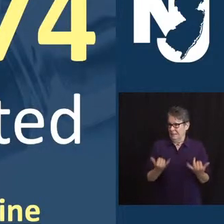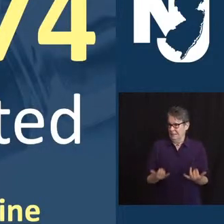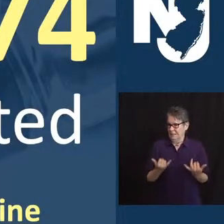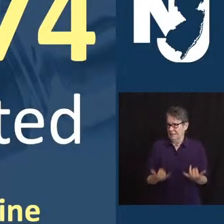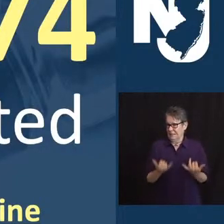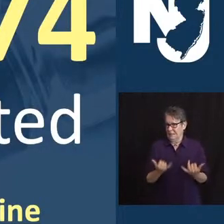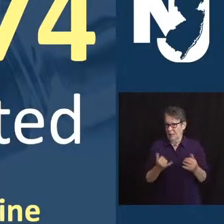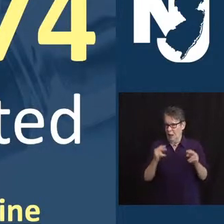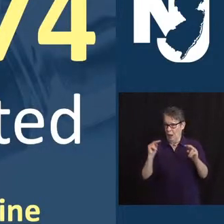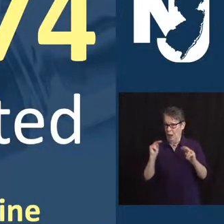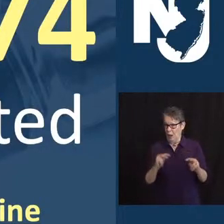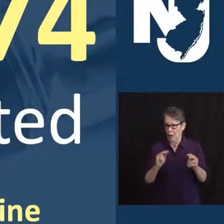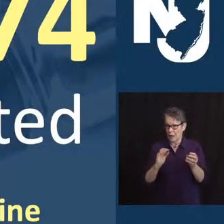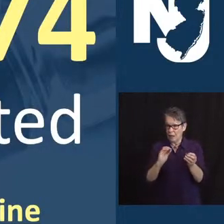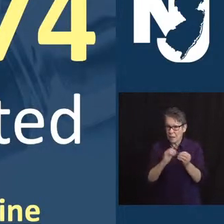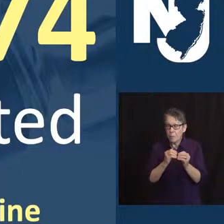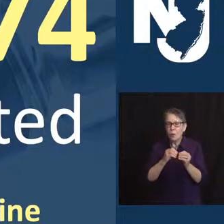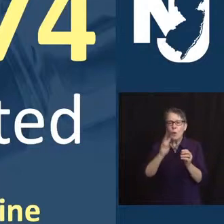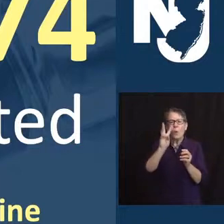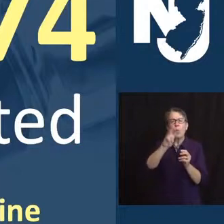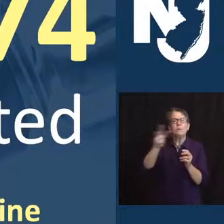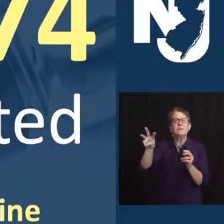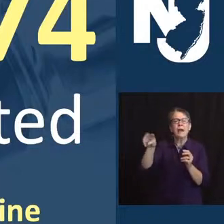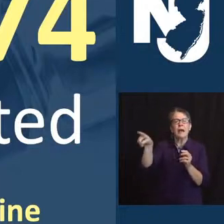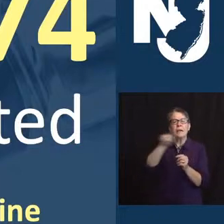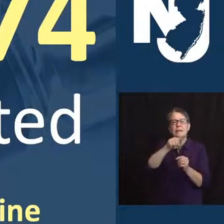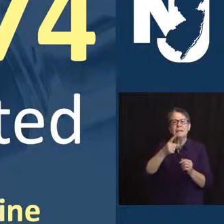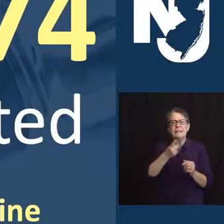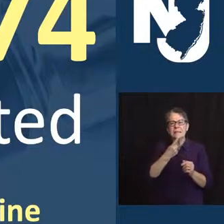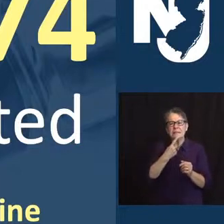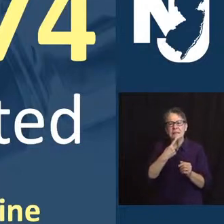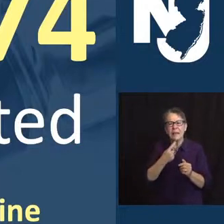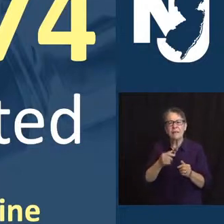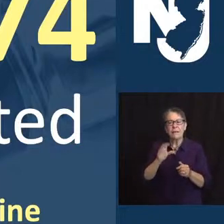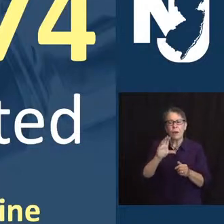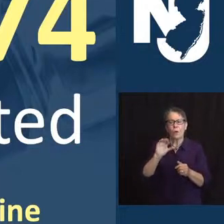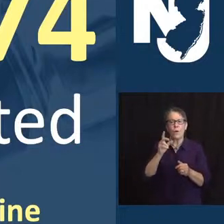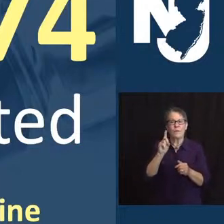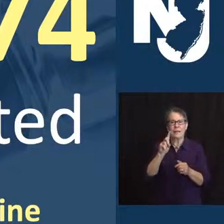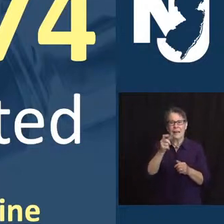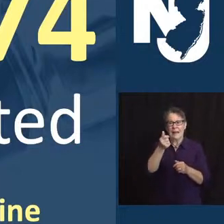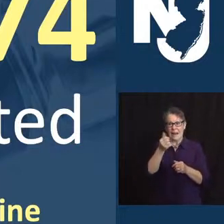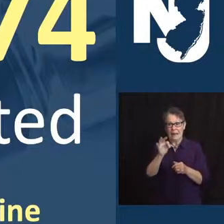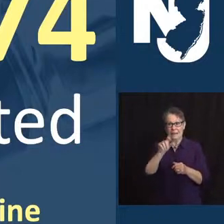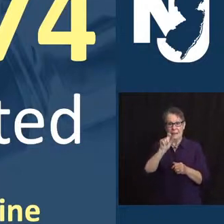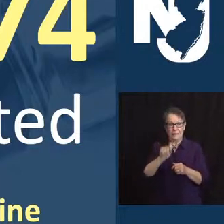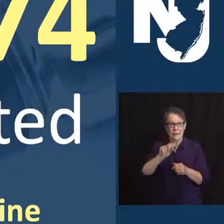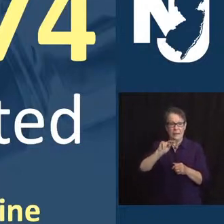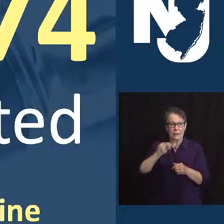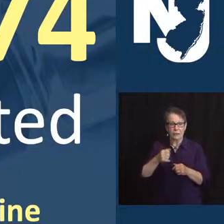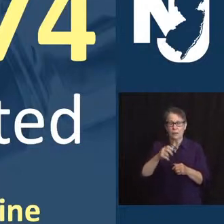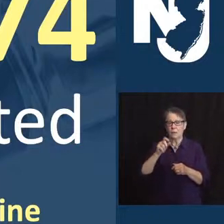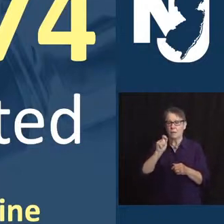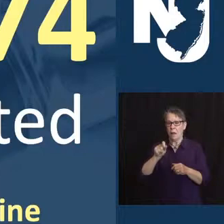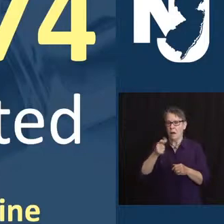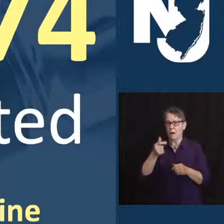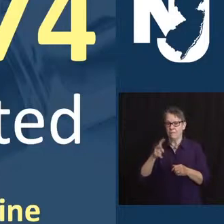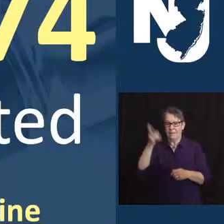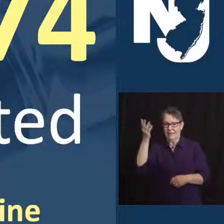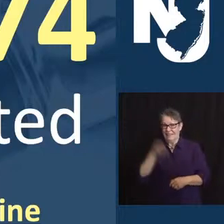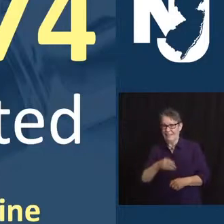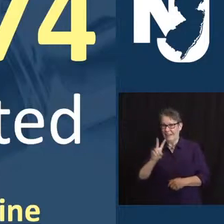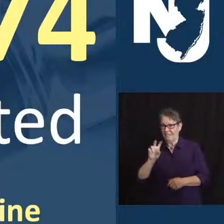covid19.nj.gov/vaccine is tallying at nearly 2.2 million fully vaccinated individuals. And this means that we're